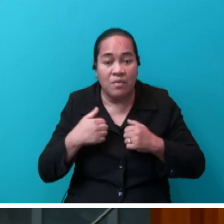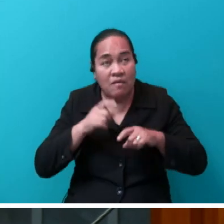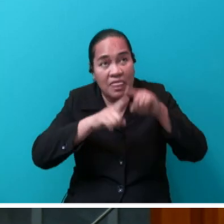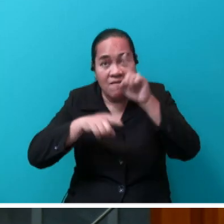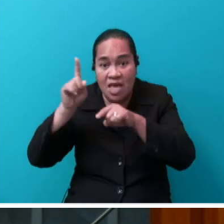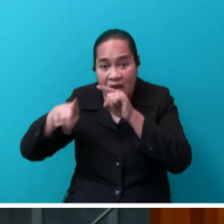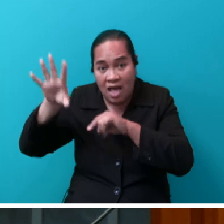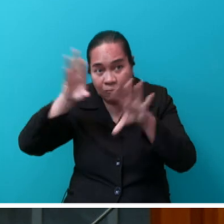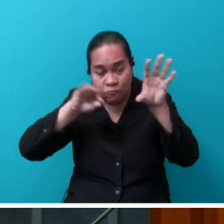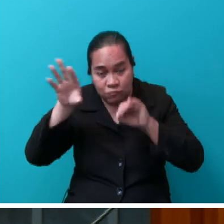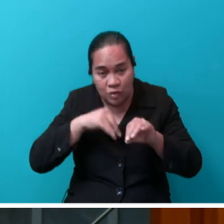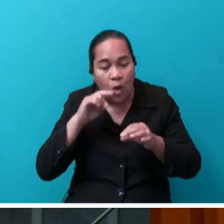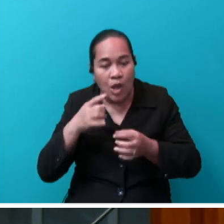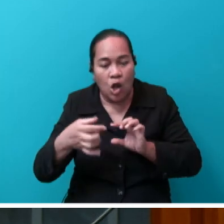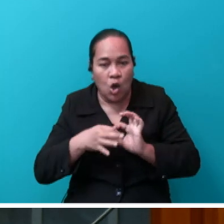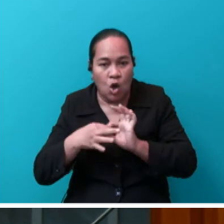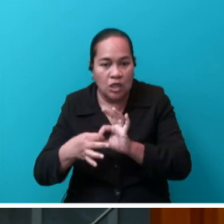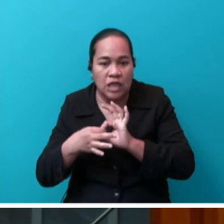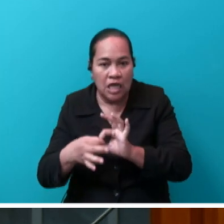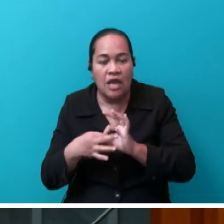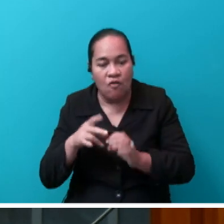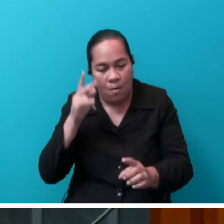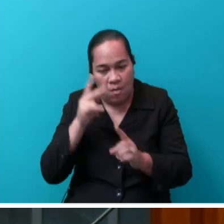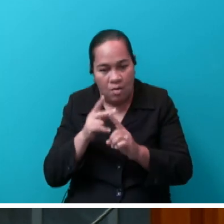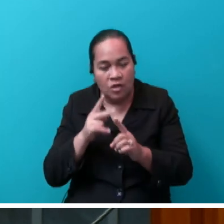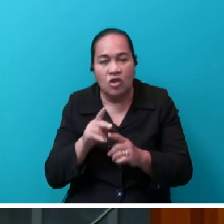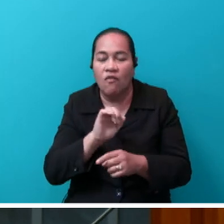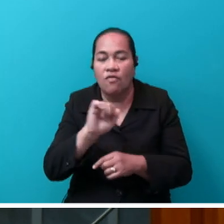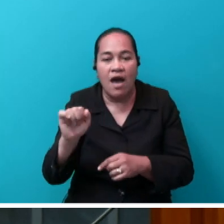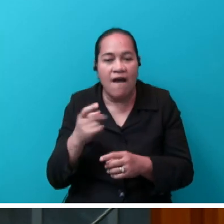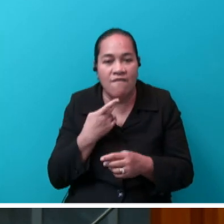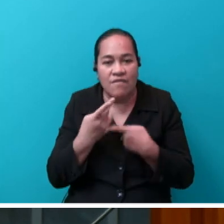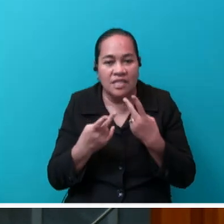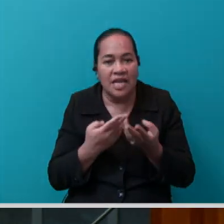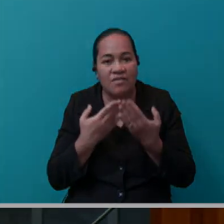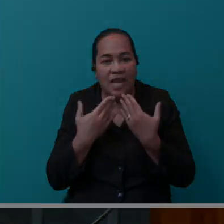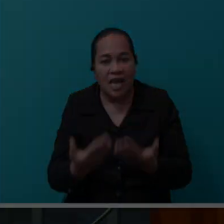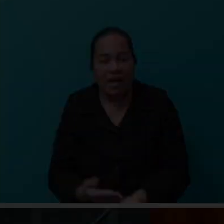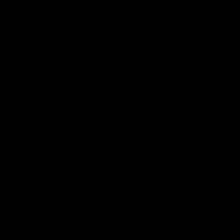coordinate with the hosting countries on the purpose of their visit. That's all.